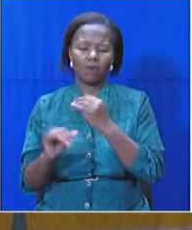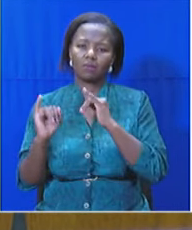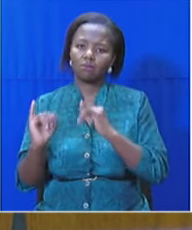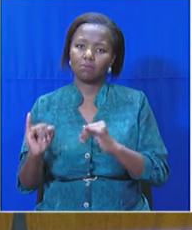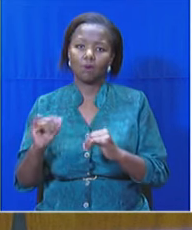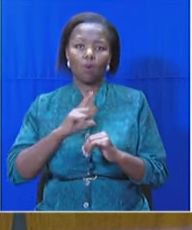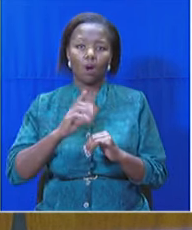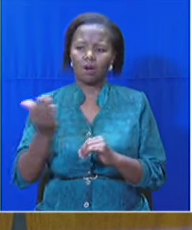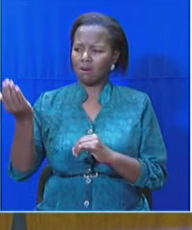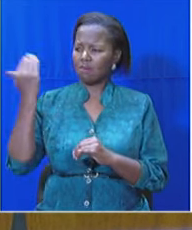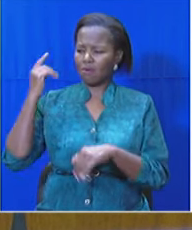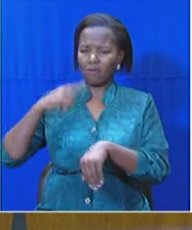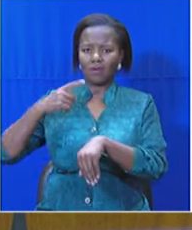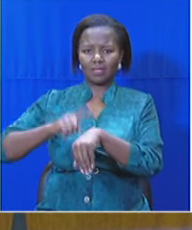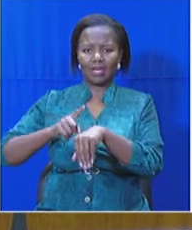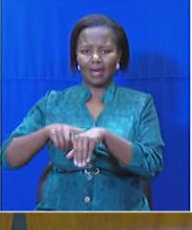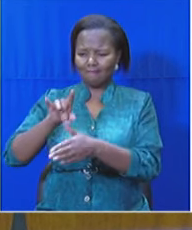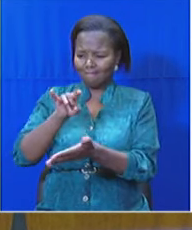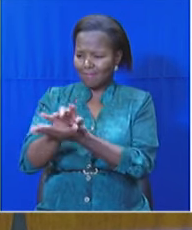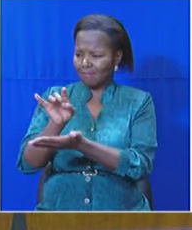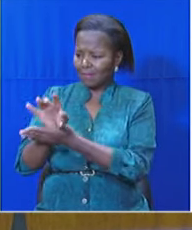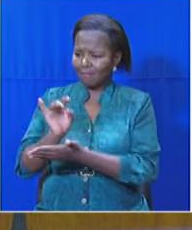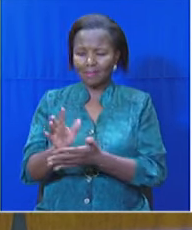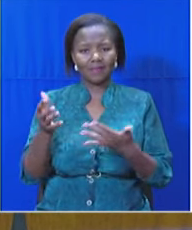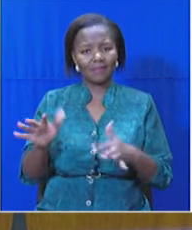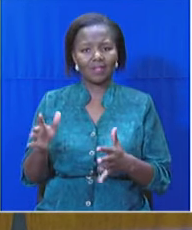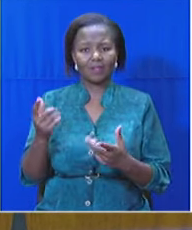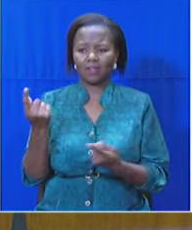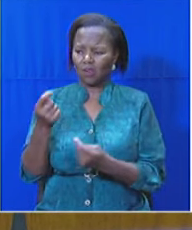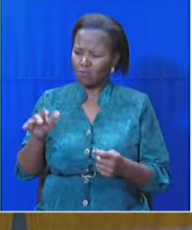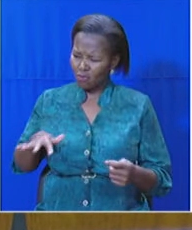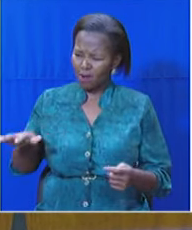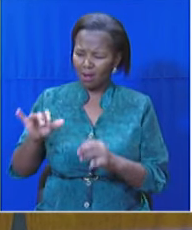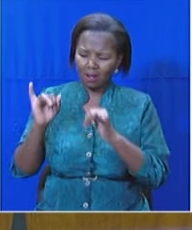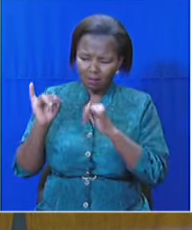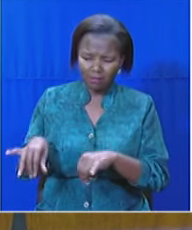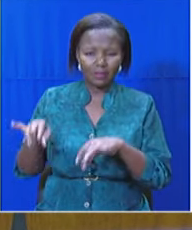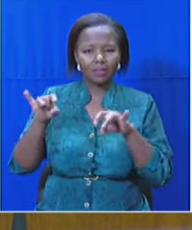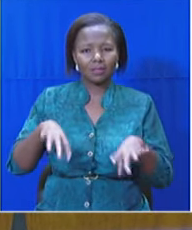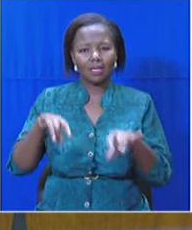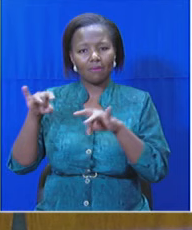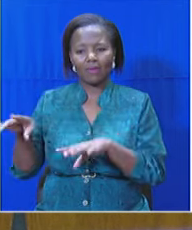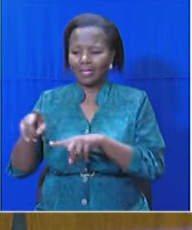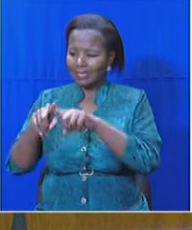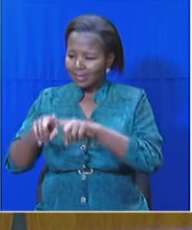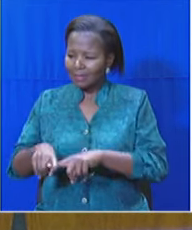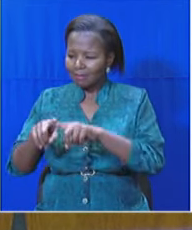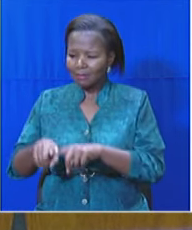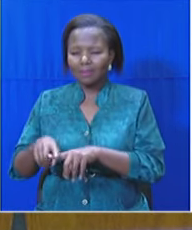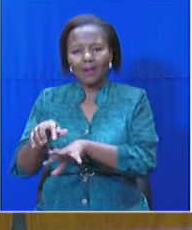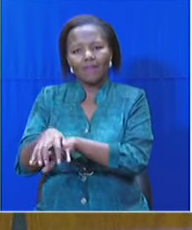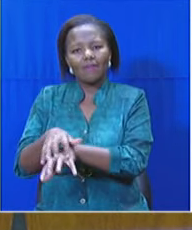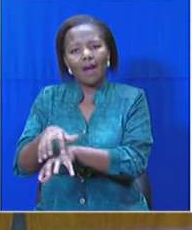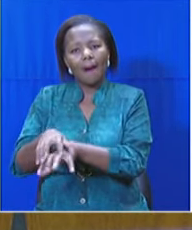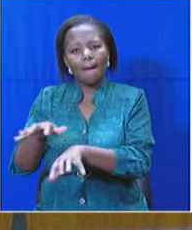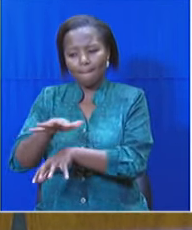removal from arable land. Rural life is peasantry life, therefore dependent on productivity of land. Land